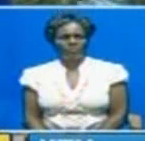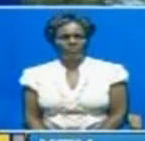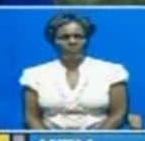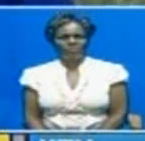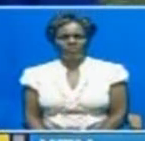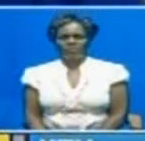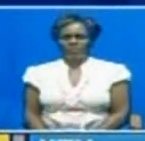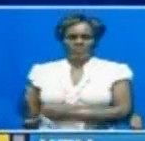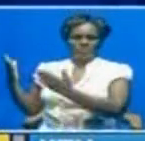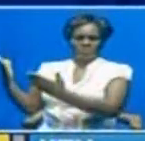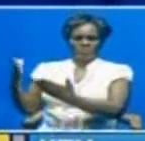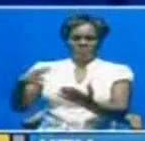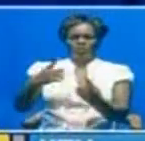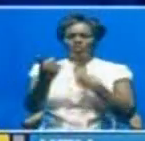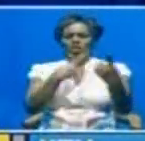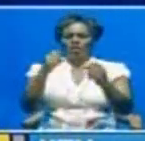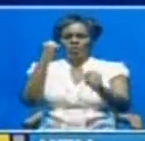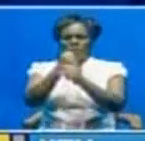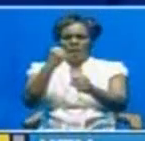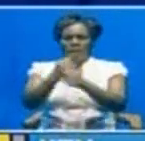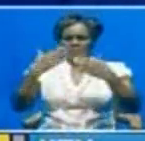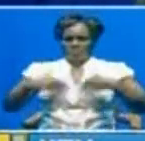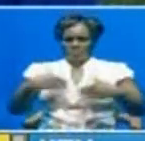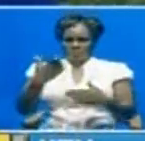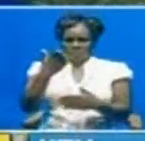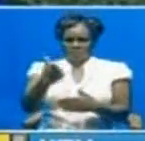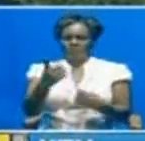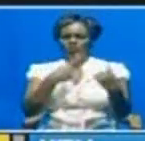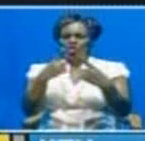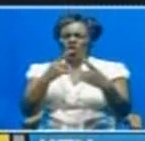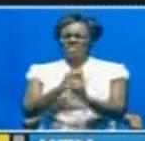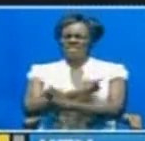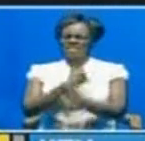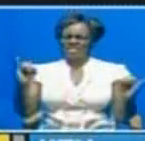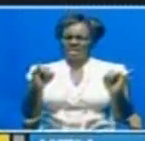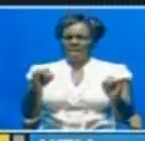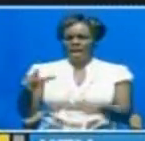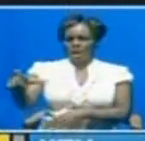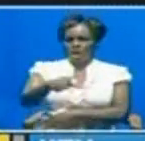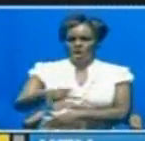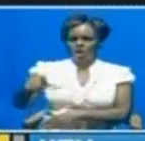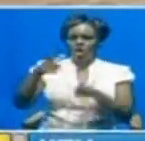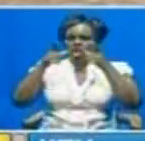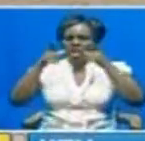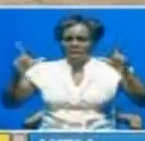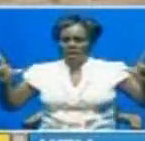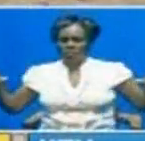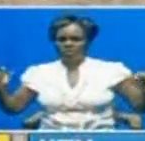Here, Kathurima interacts with his workers. He now speaks pure Setswana, the local language.